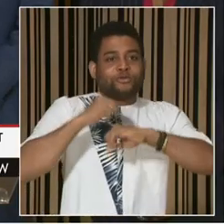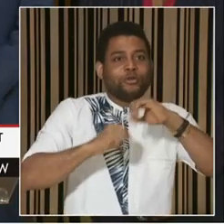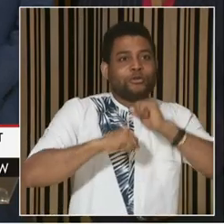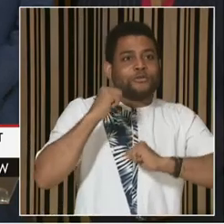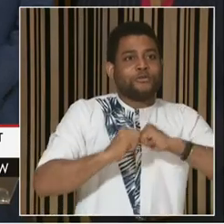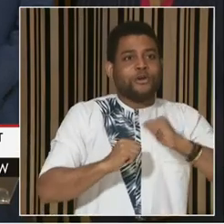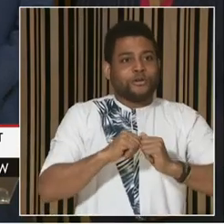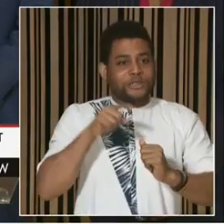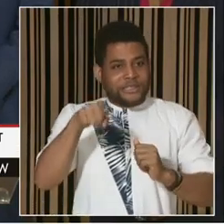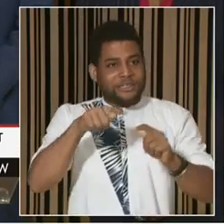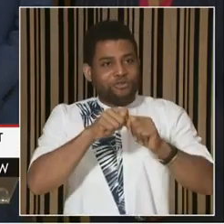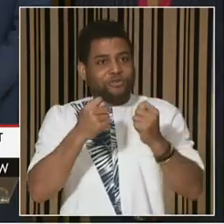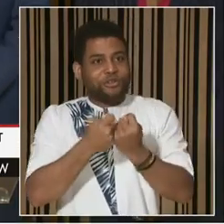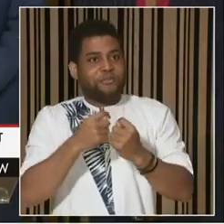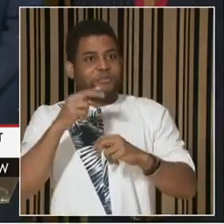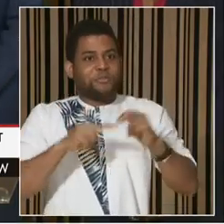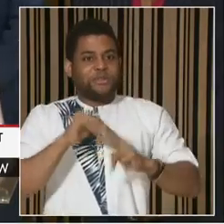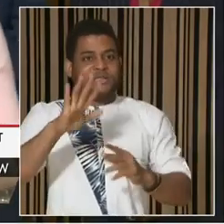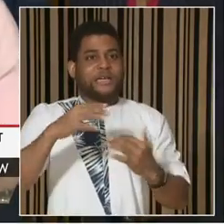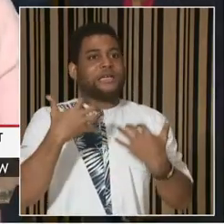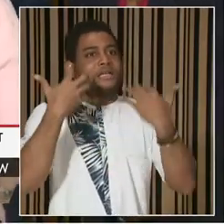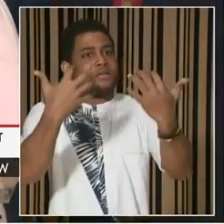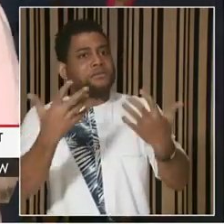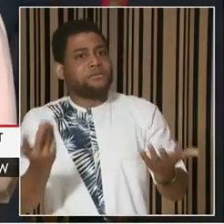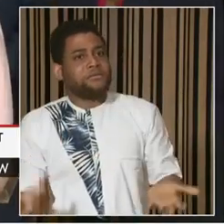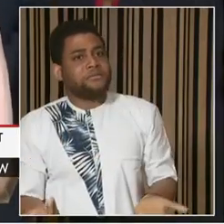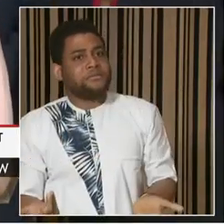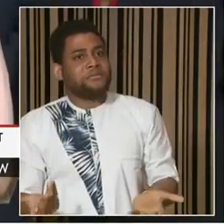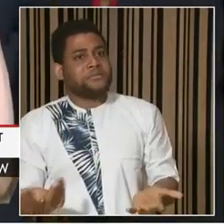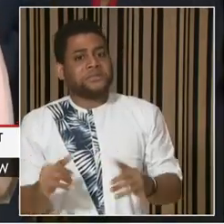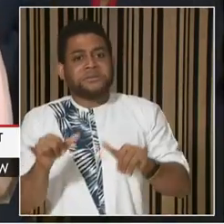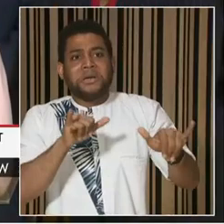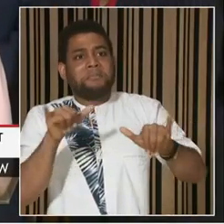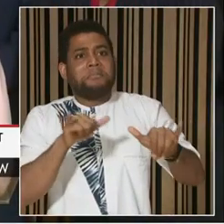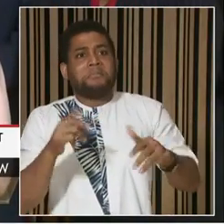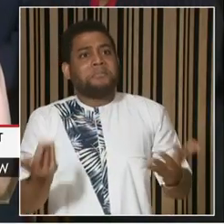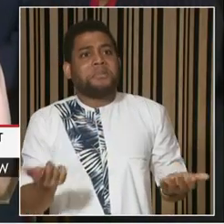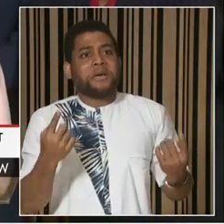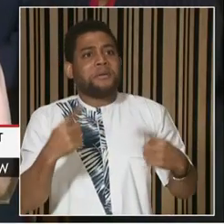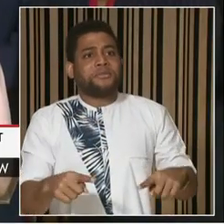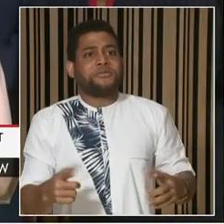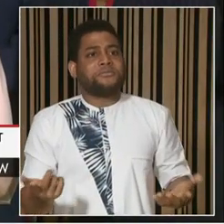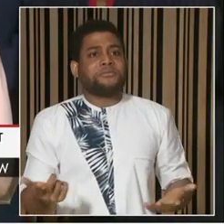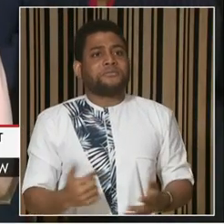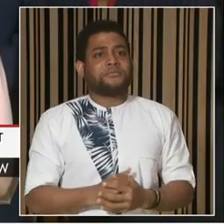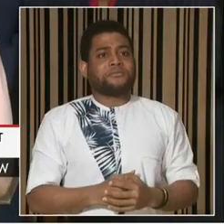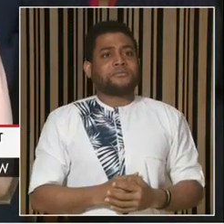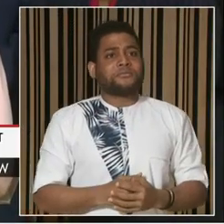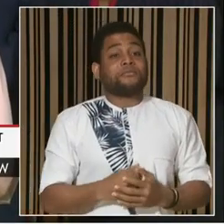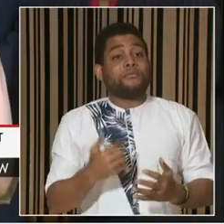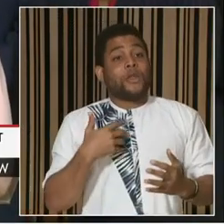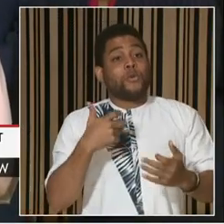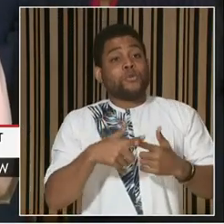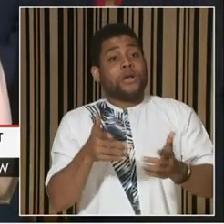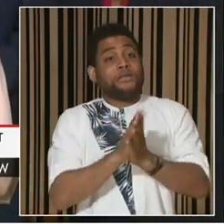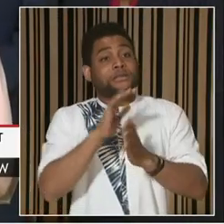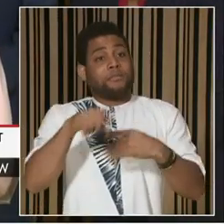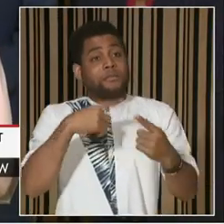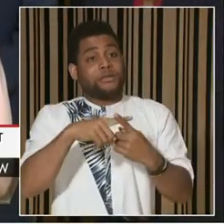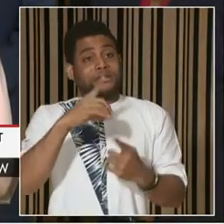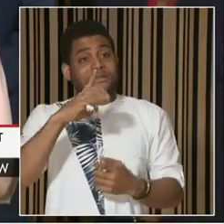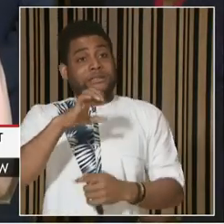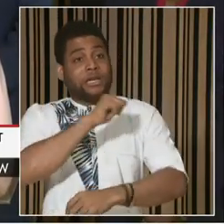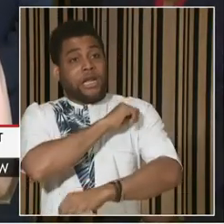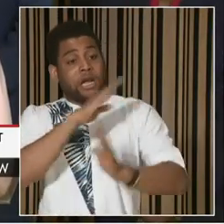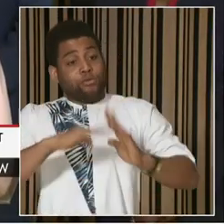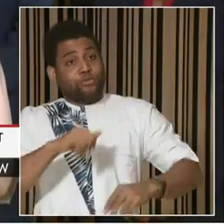stadium. Yeah. I wanted to ask about the money in there for DC Housing Authority repairs. Sure.